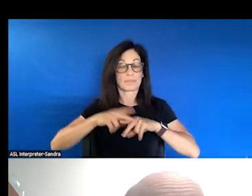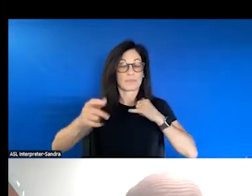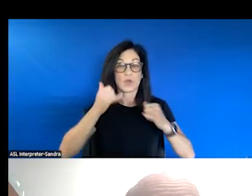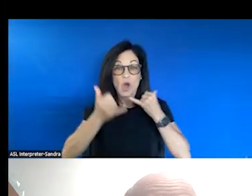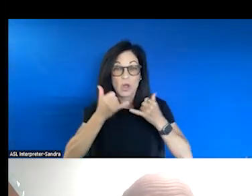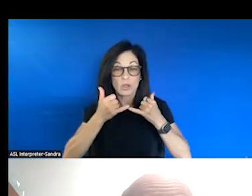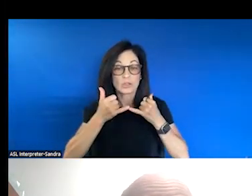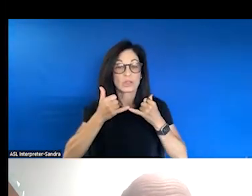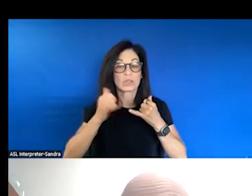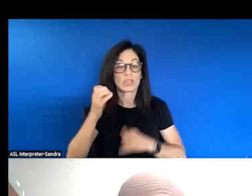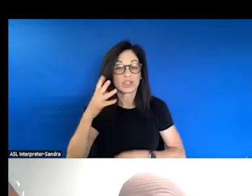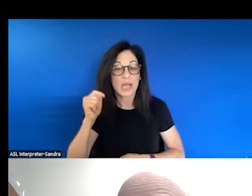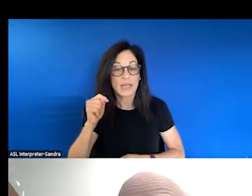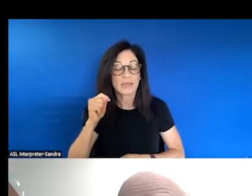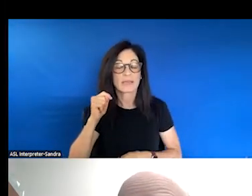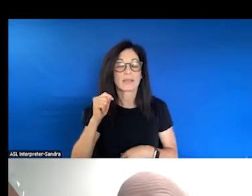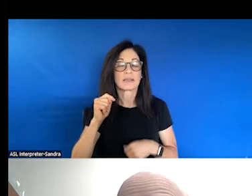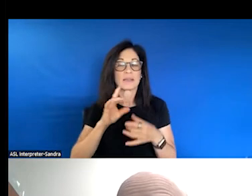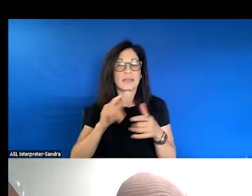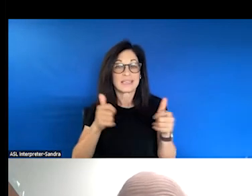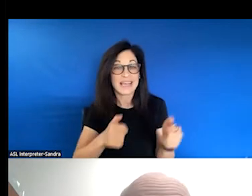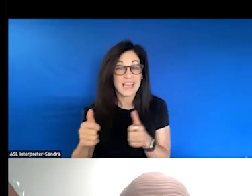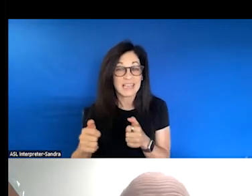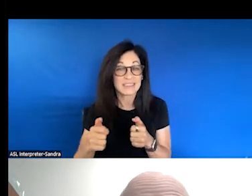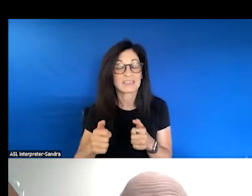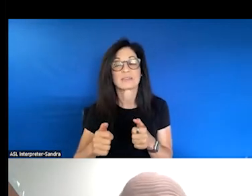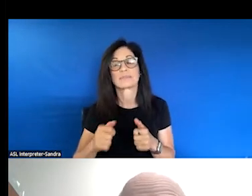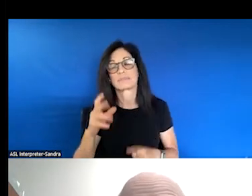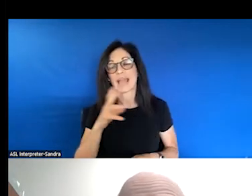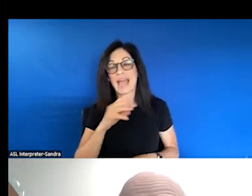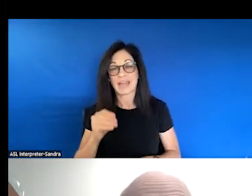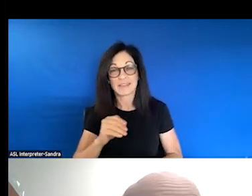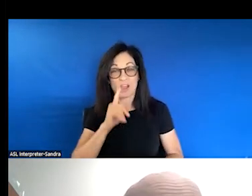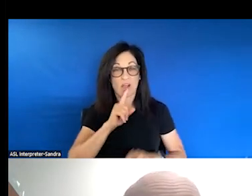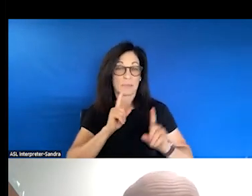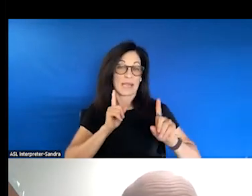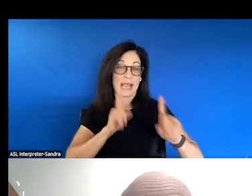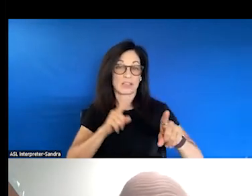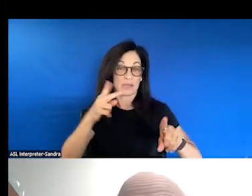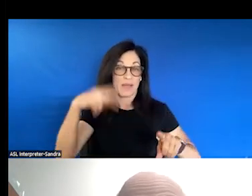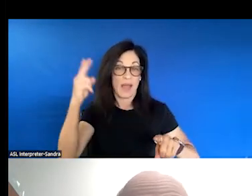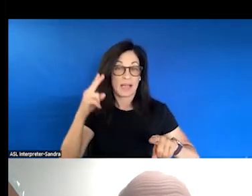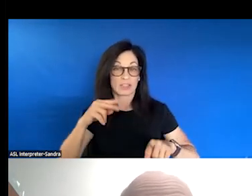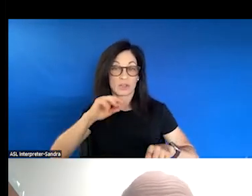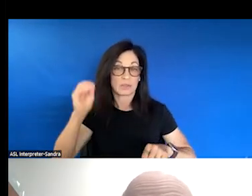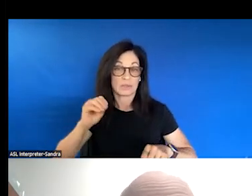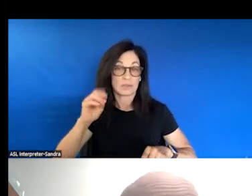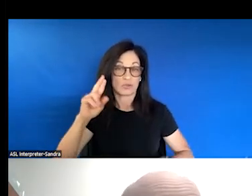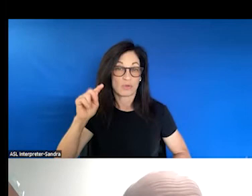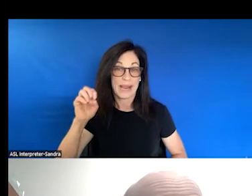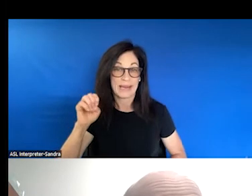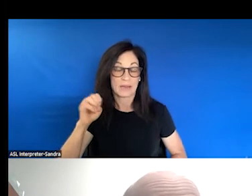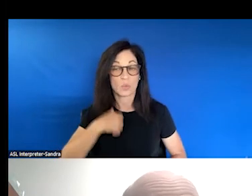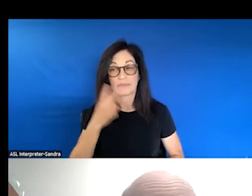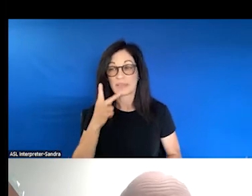and texts, and they are being answered at the highest rates that we have